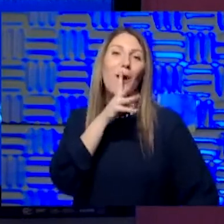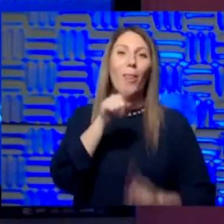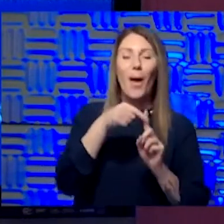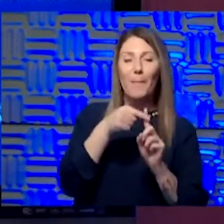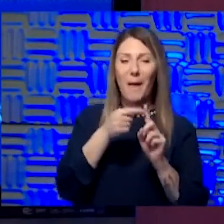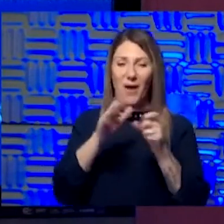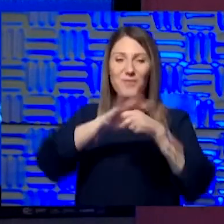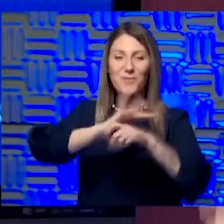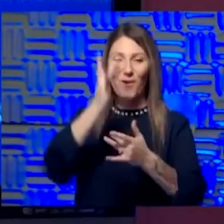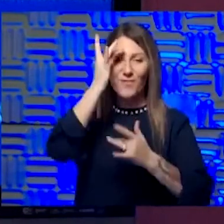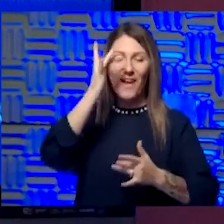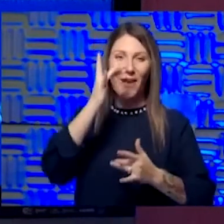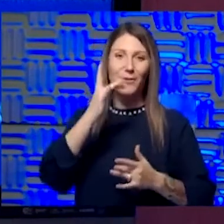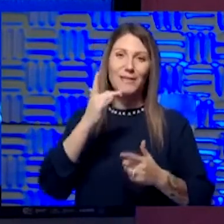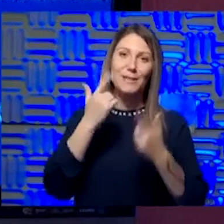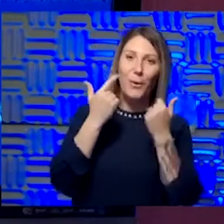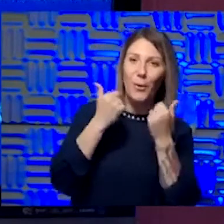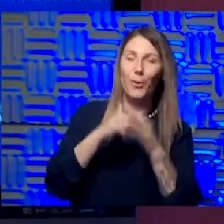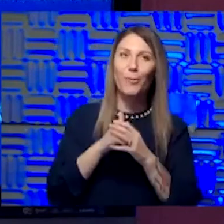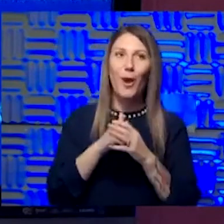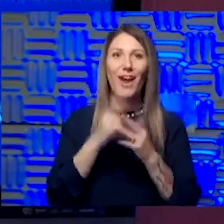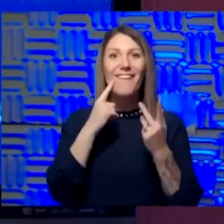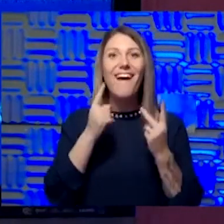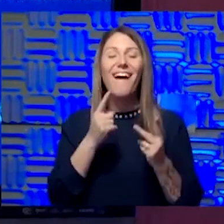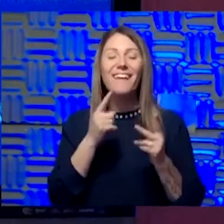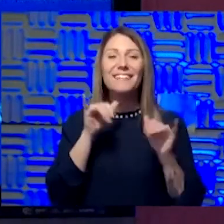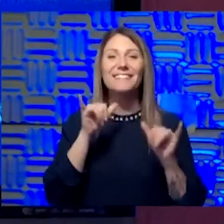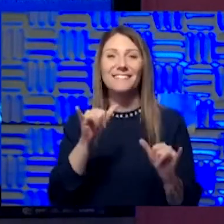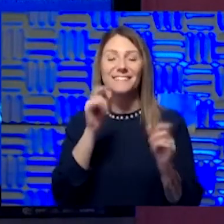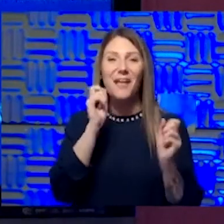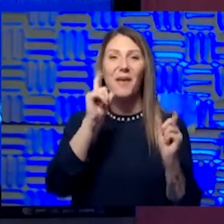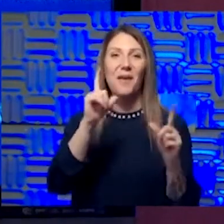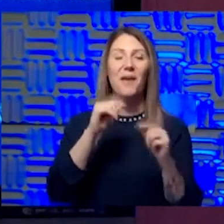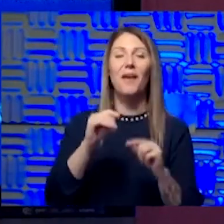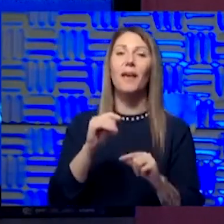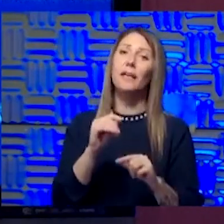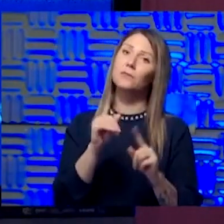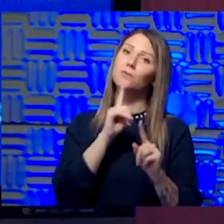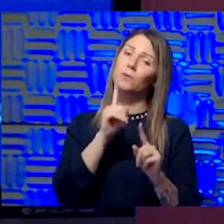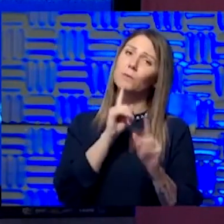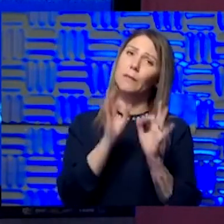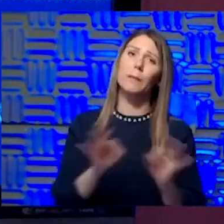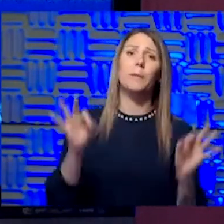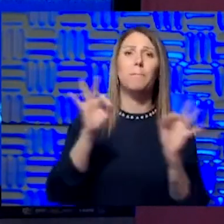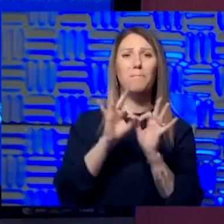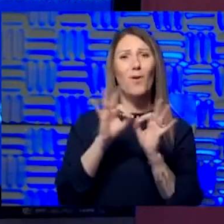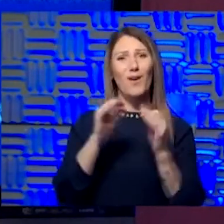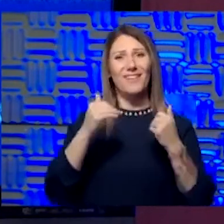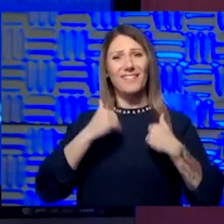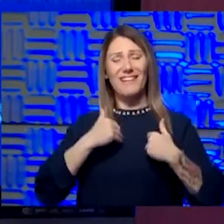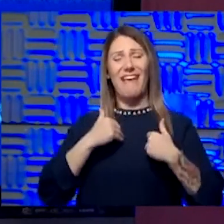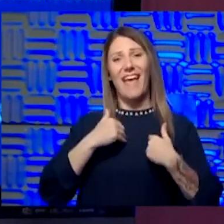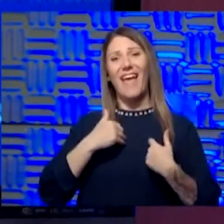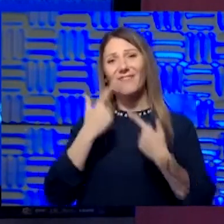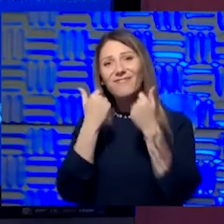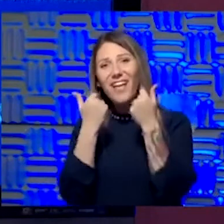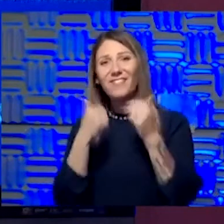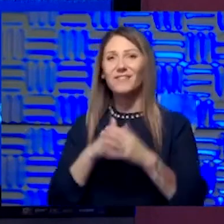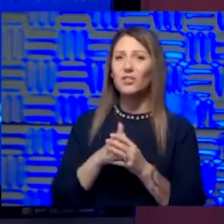keeps me up. But it also, that humor is so important at a time like this. So yeah, don't just do something, stand there. That's